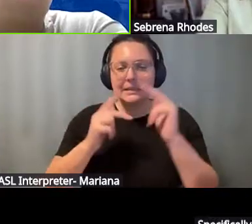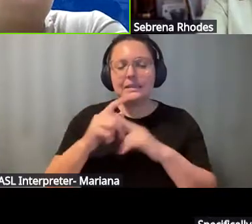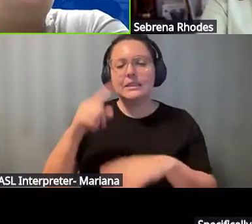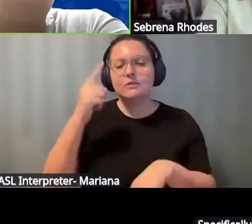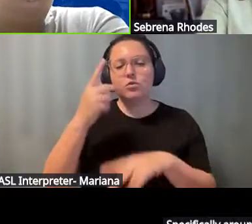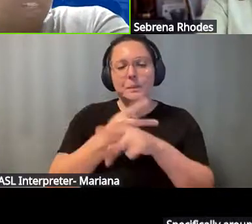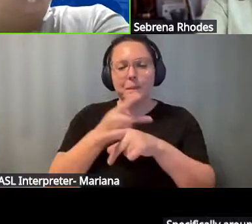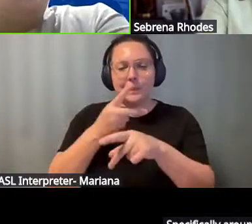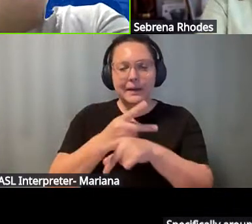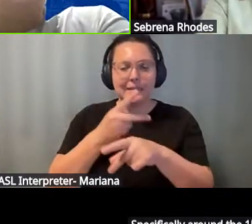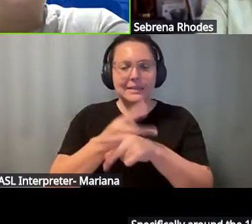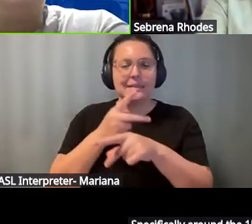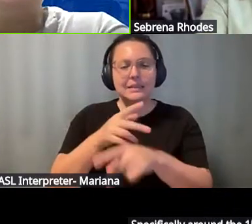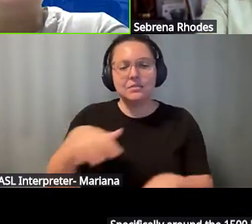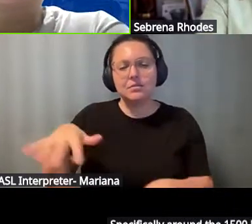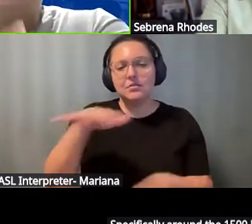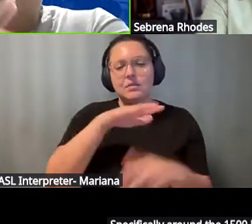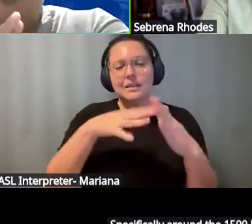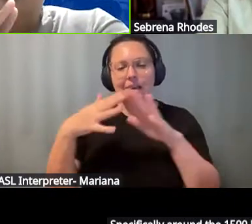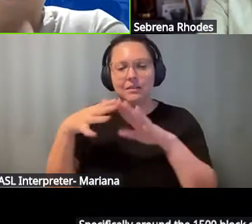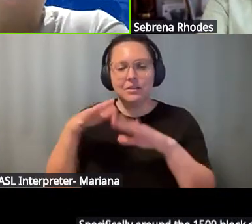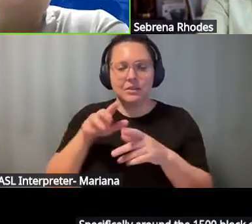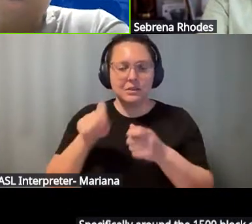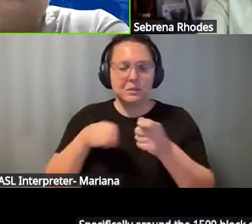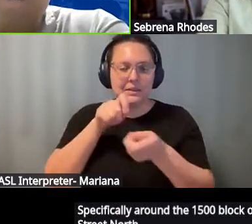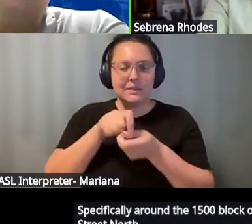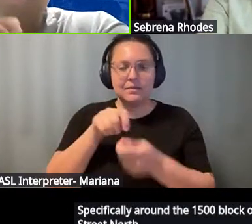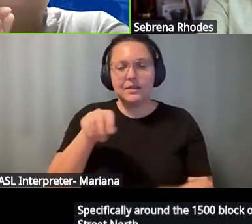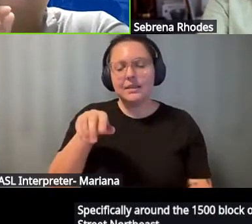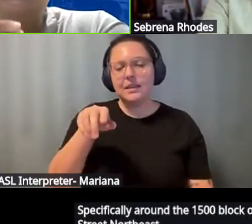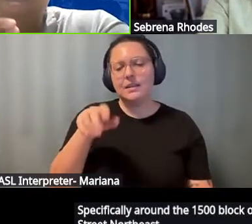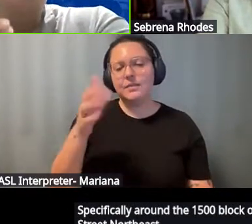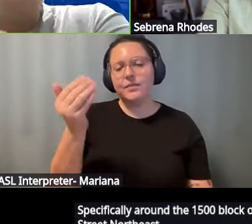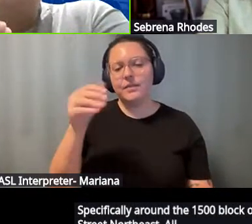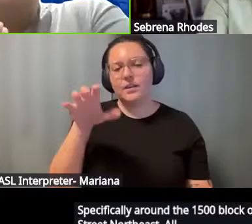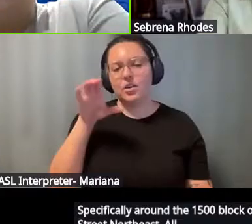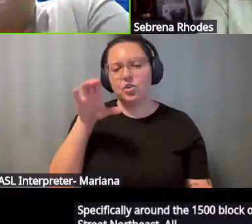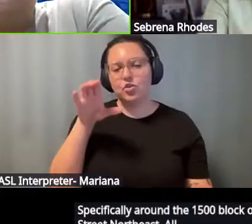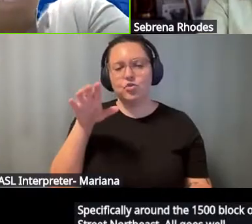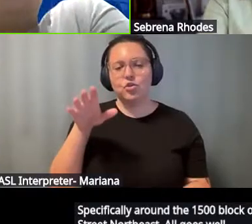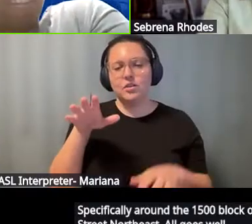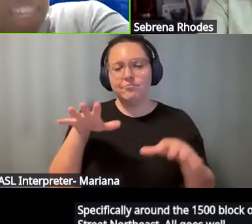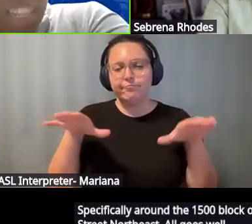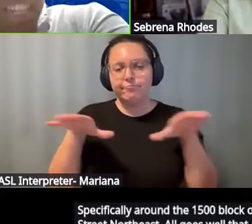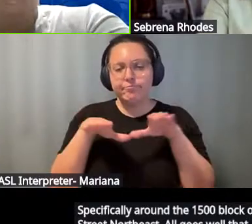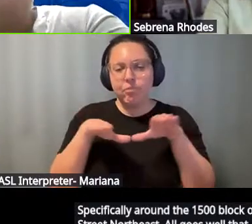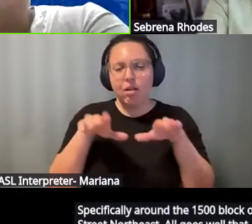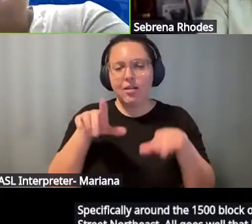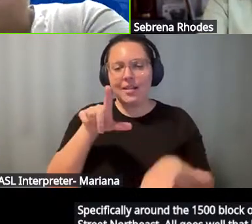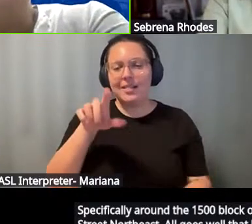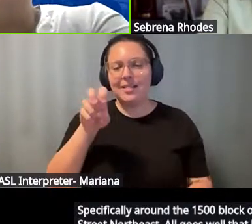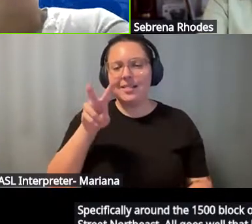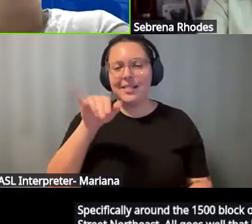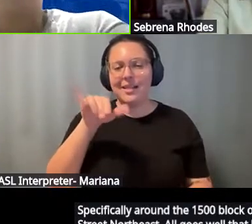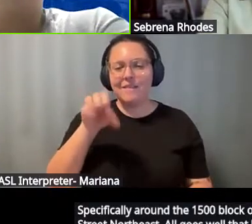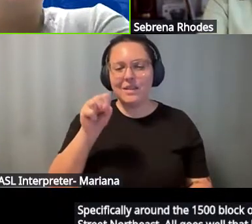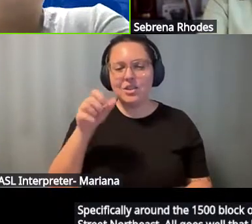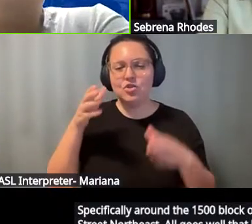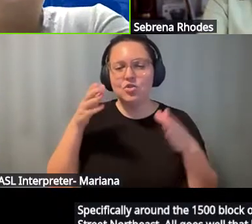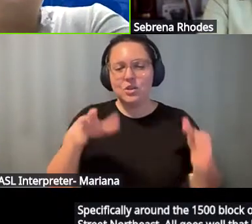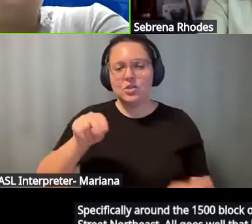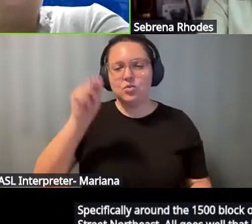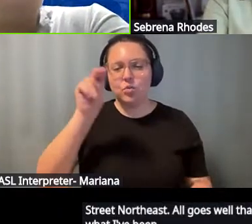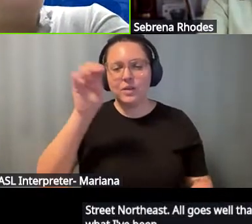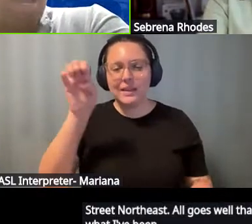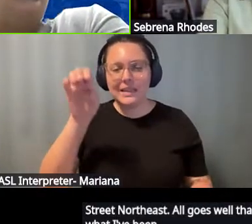Street Northeast and 1500 Queen Street Northeast. All goes well, that lot should be abated this week. That's what I've been told.